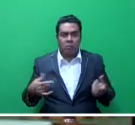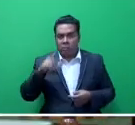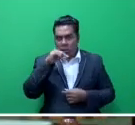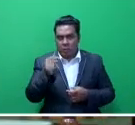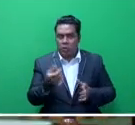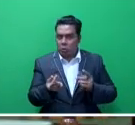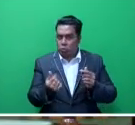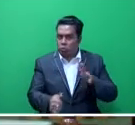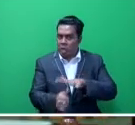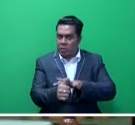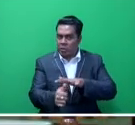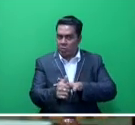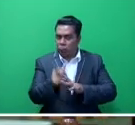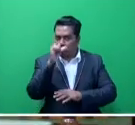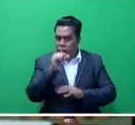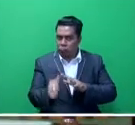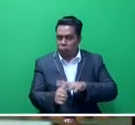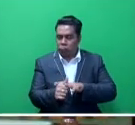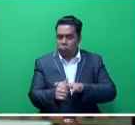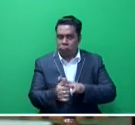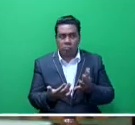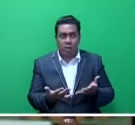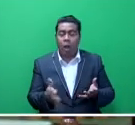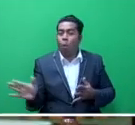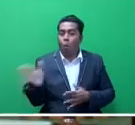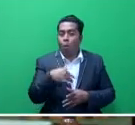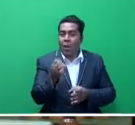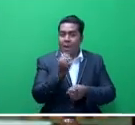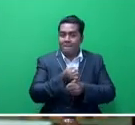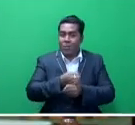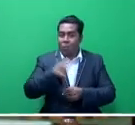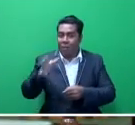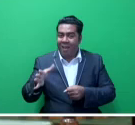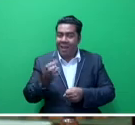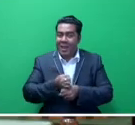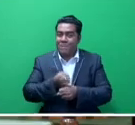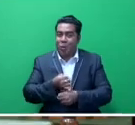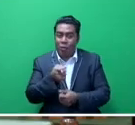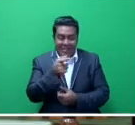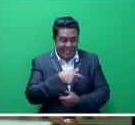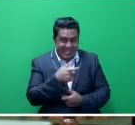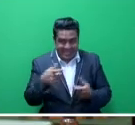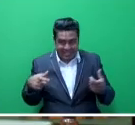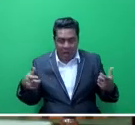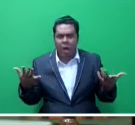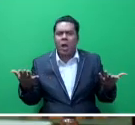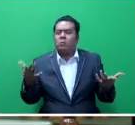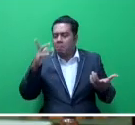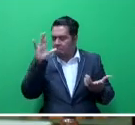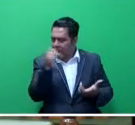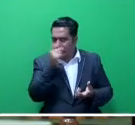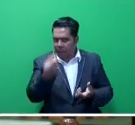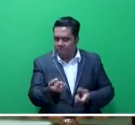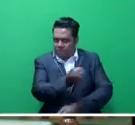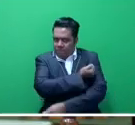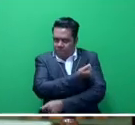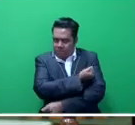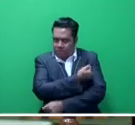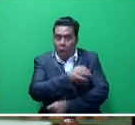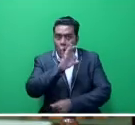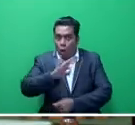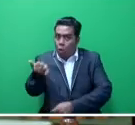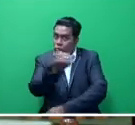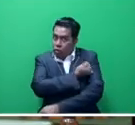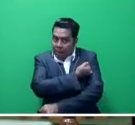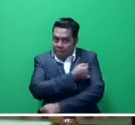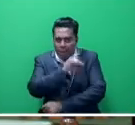access. And as of last week, every employer and employee in Fiji must be vaccinated. No jabs,